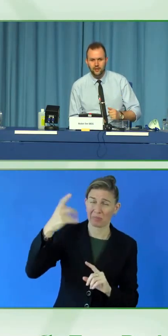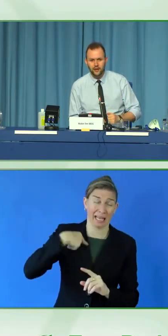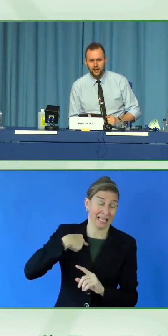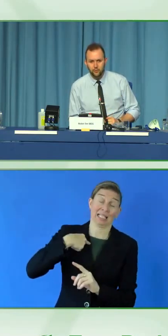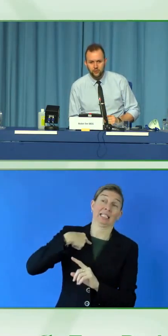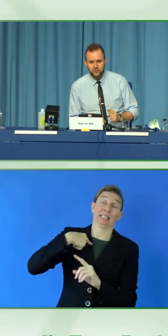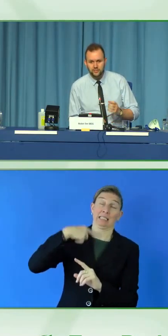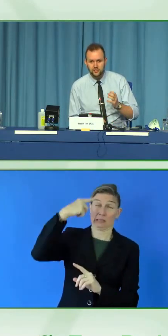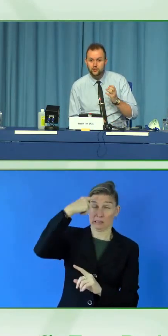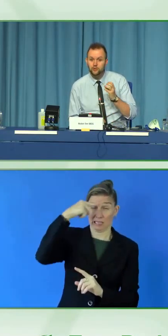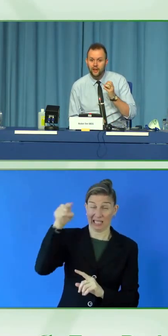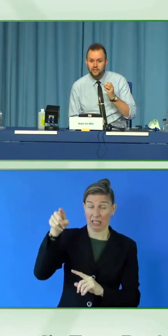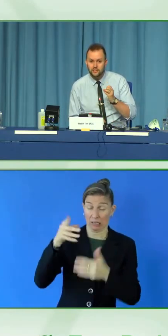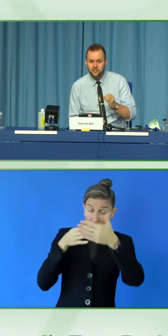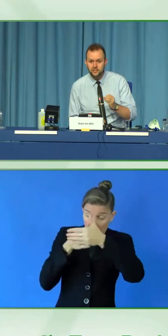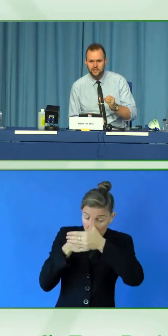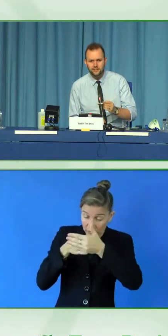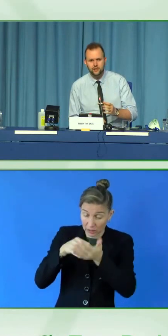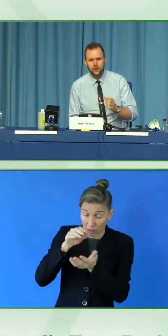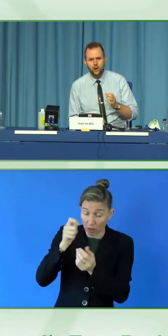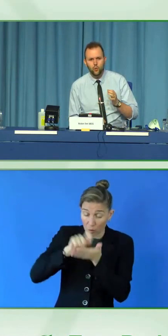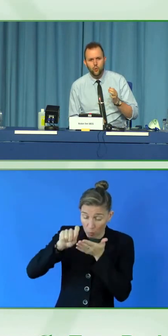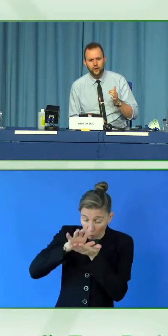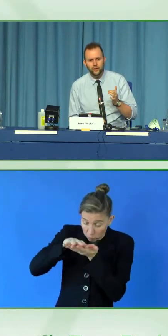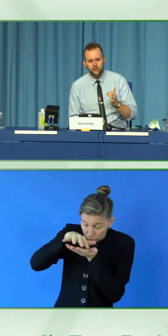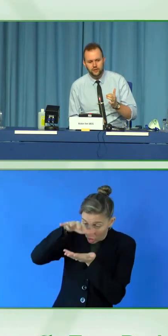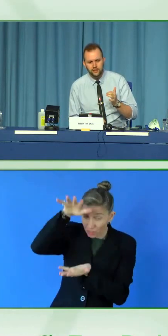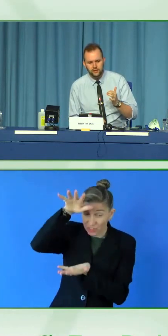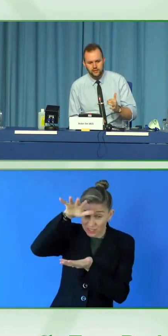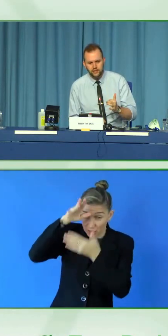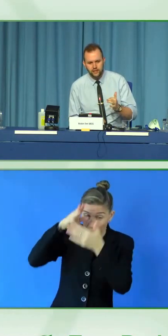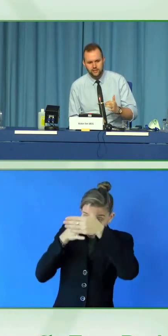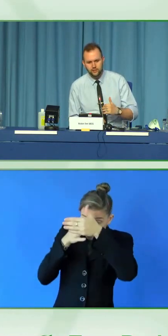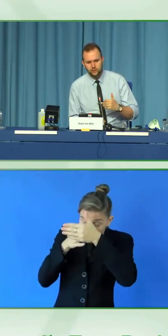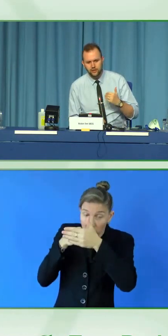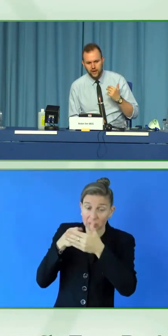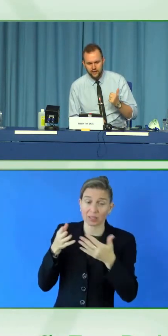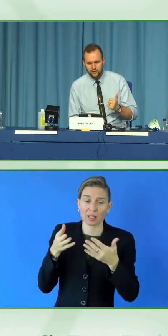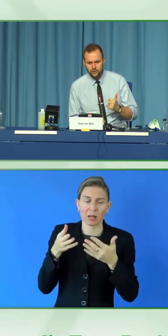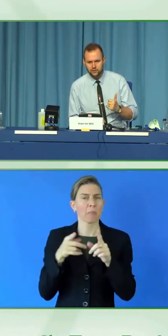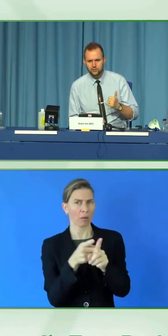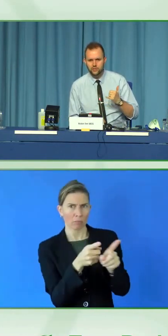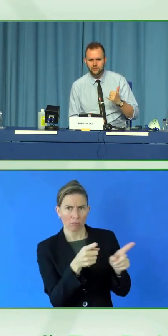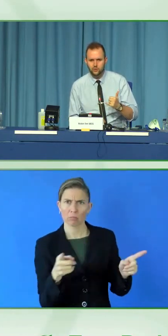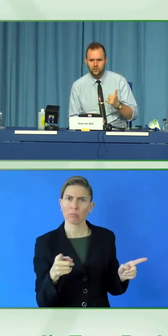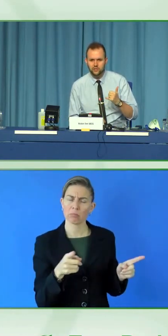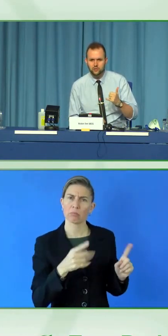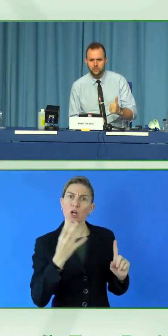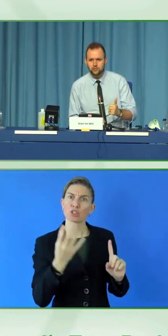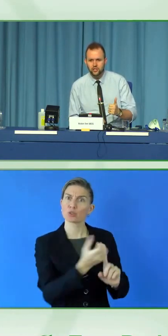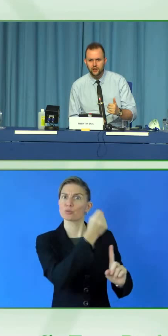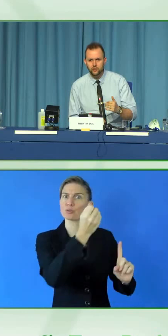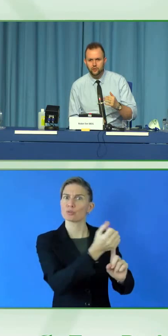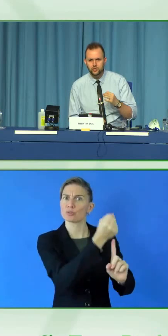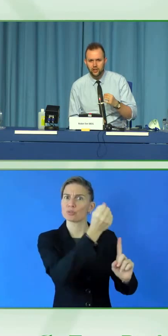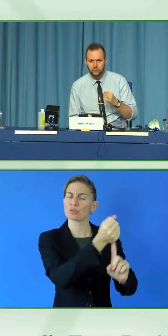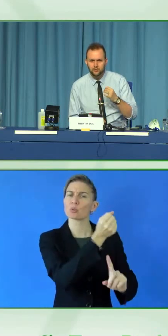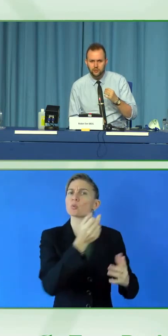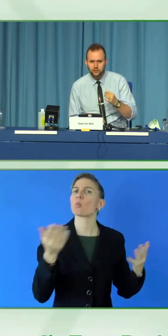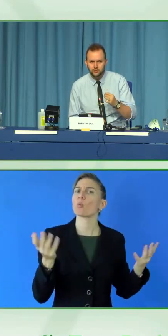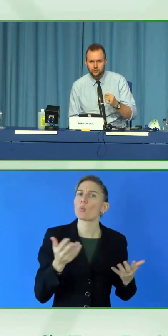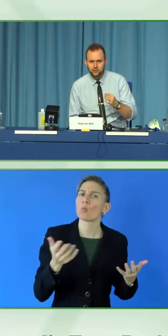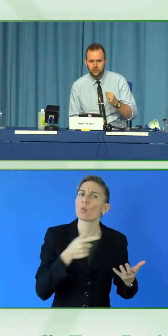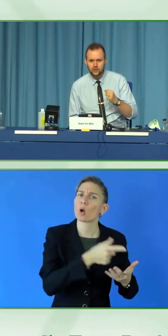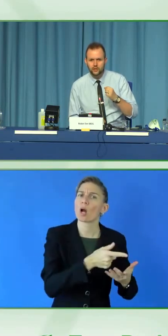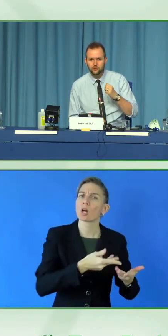barriers. And I'm wondering, since you've had success, what are the insights or the anecdotes or the stories you can share which